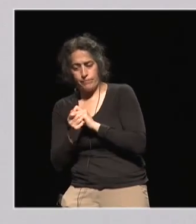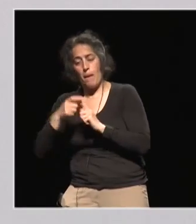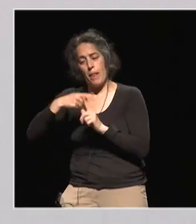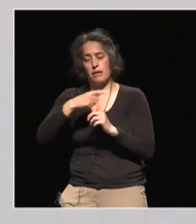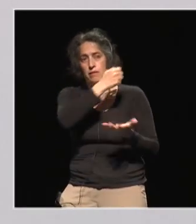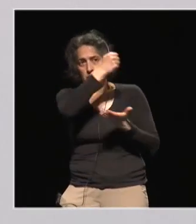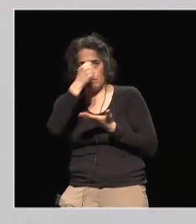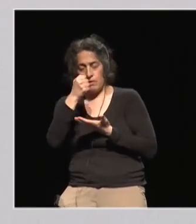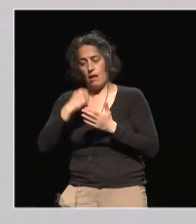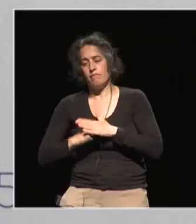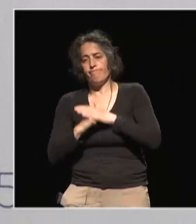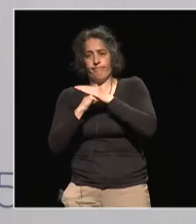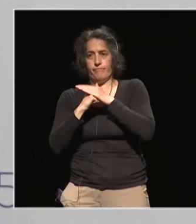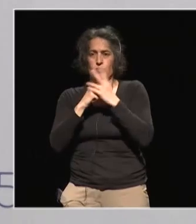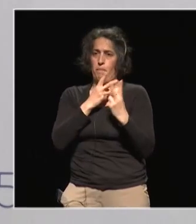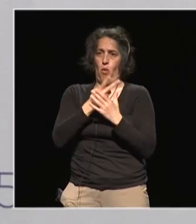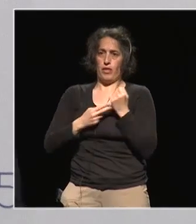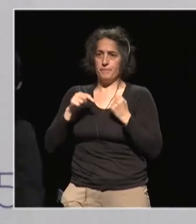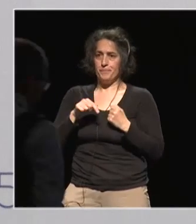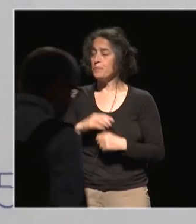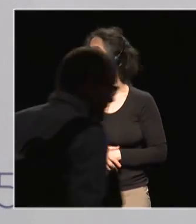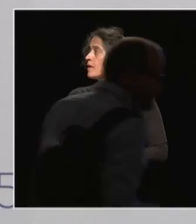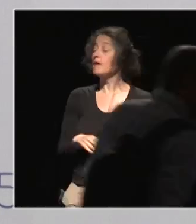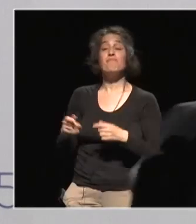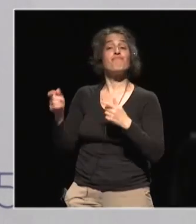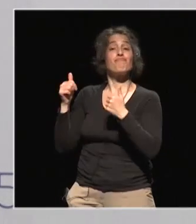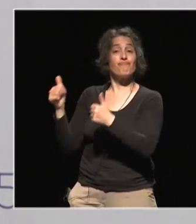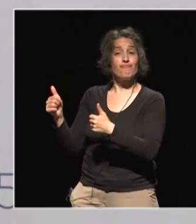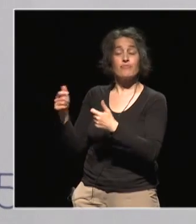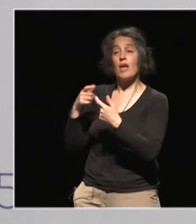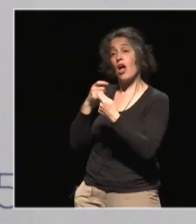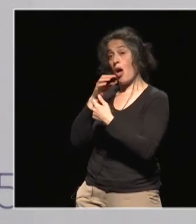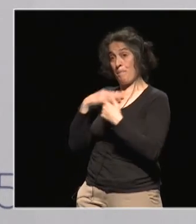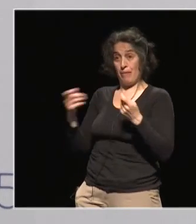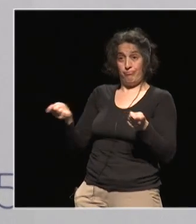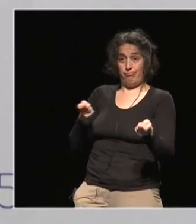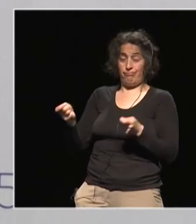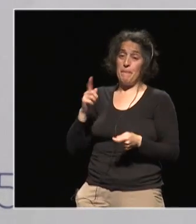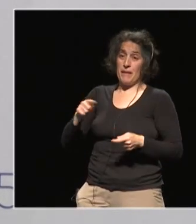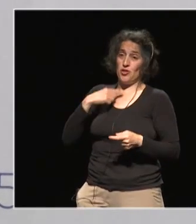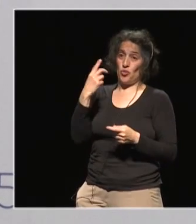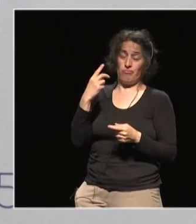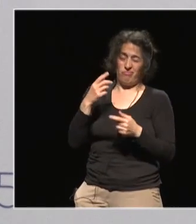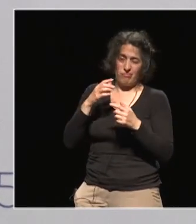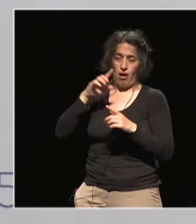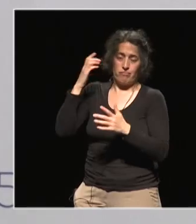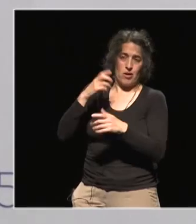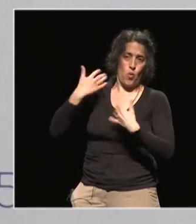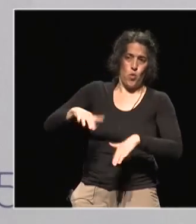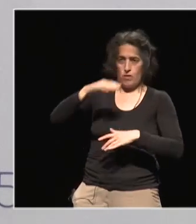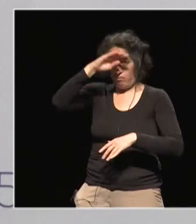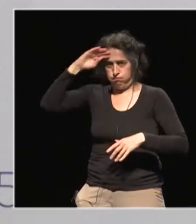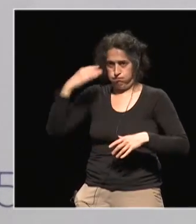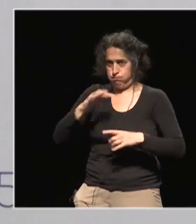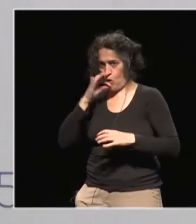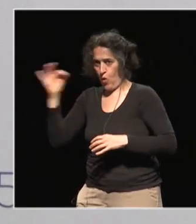initiatives. My job here is partly to ask difficult questions. So let me ask you two difficult questions before we move on. The first is this.